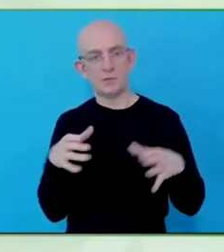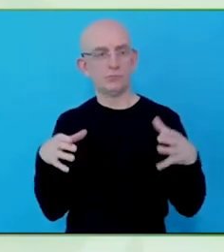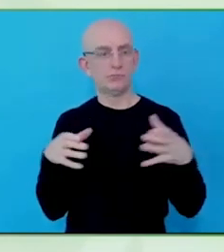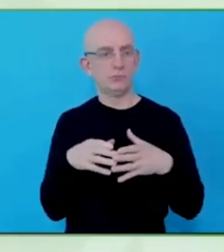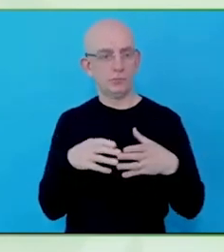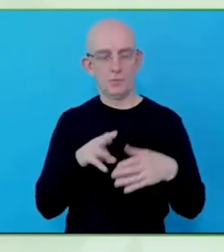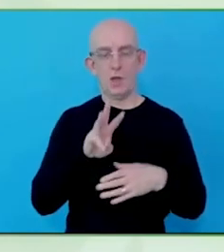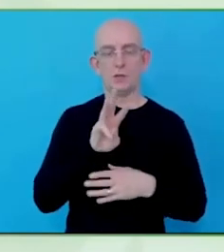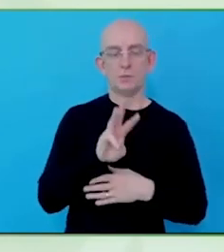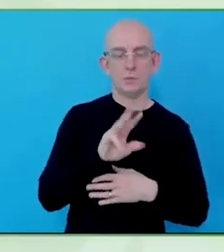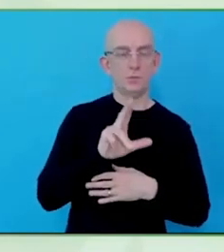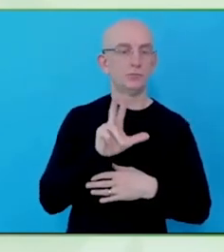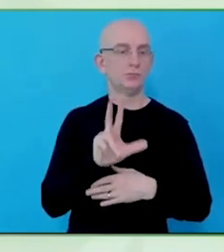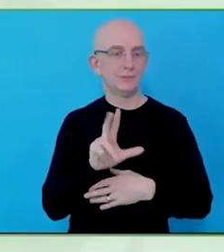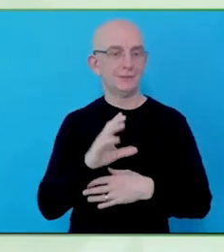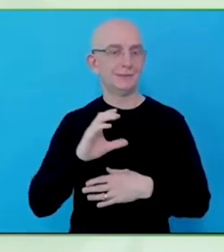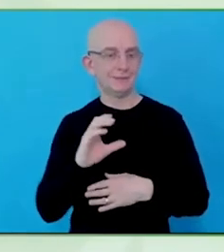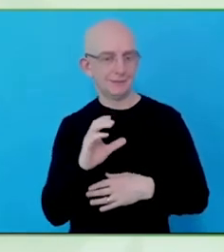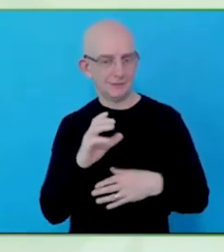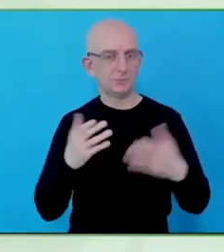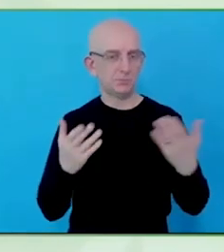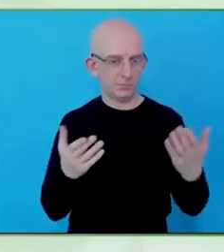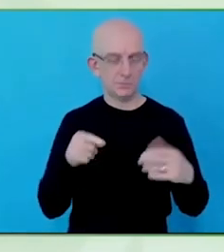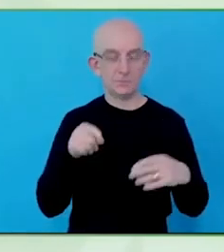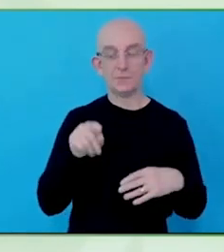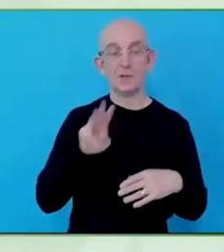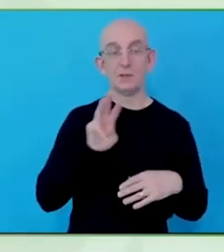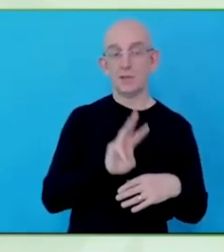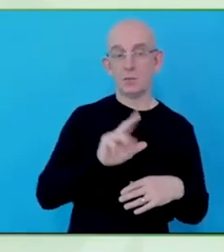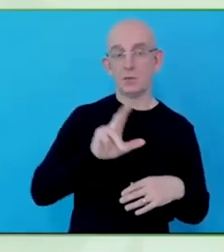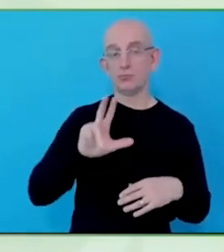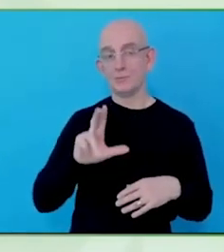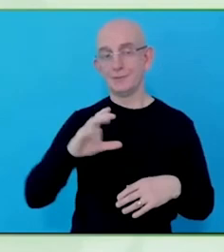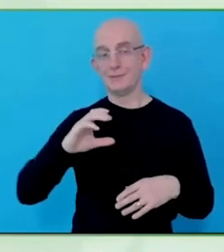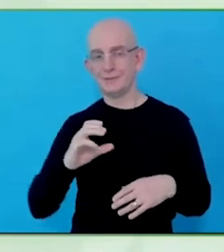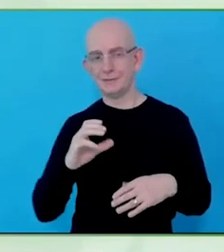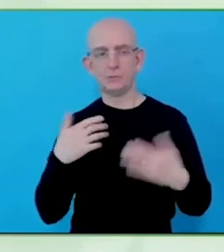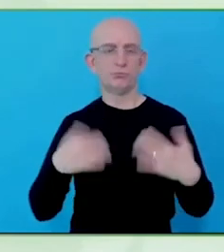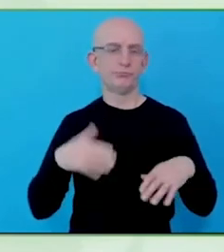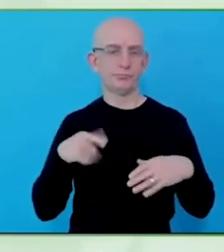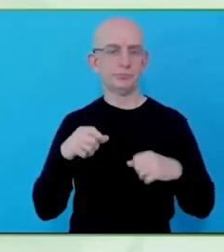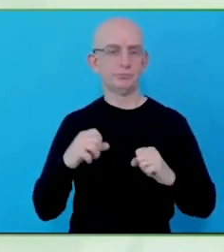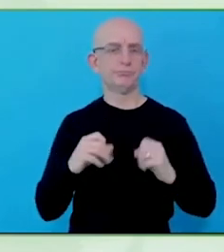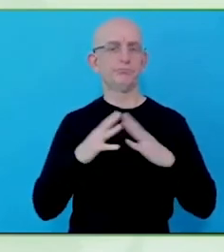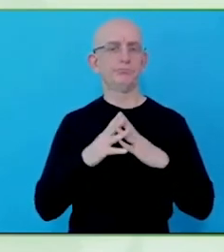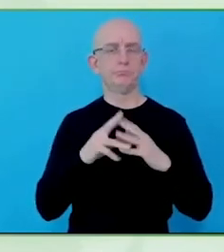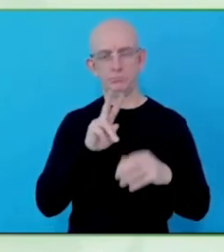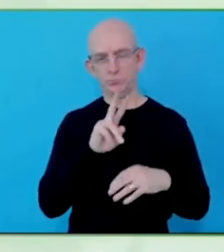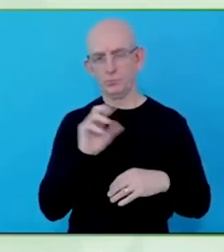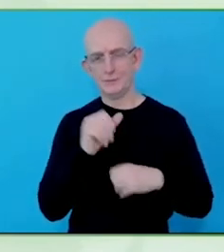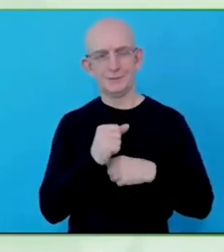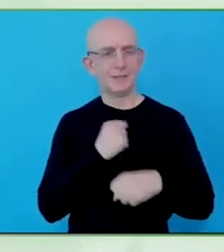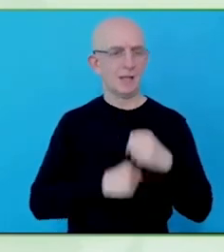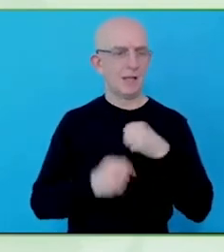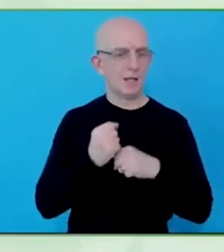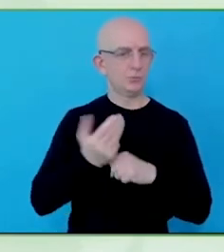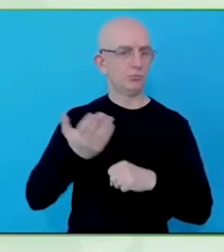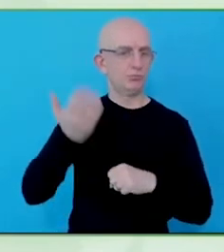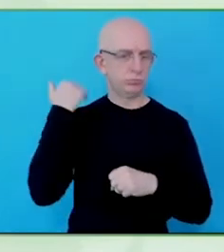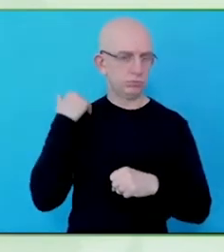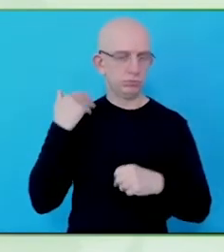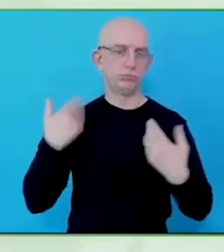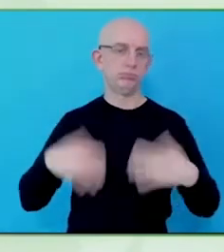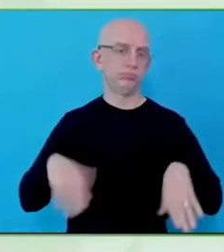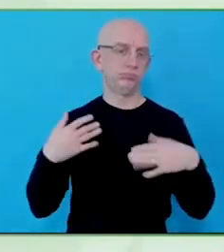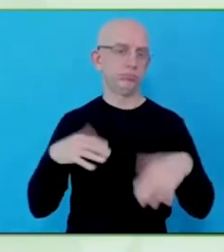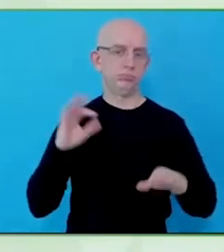WCAG, has become the reference for all these regulations that we've mentioned. So W3C is still working, so you